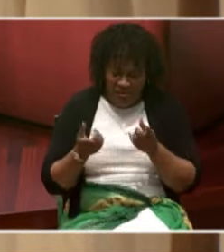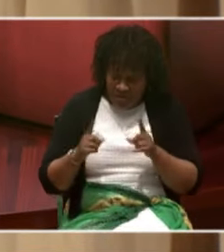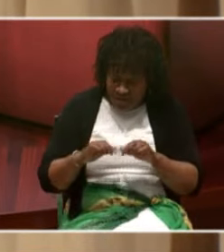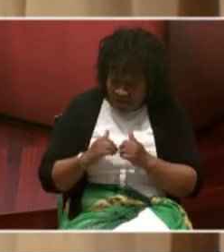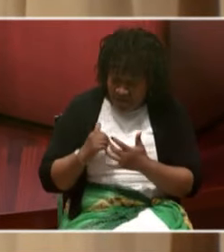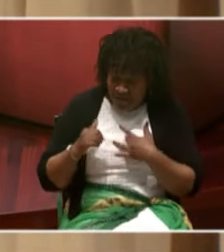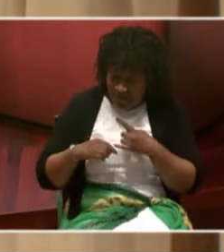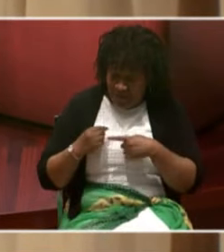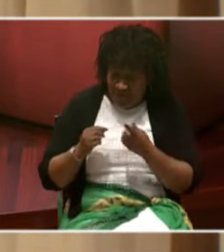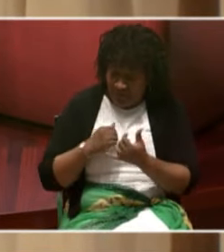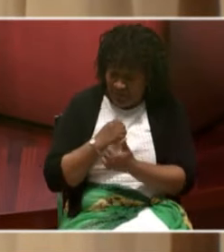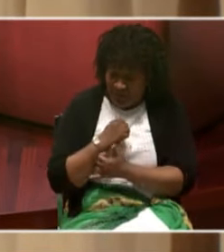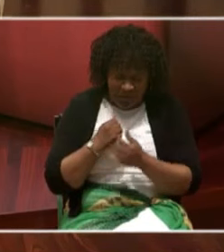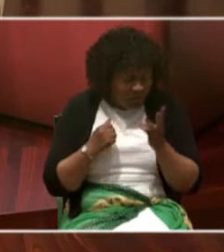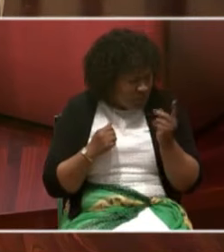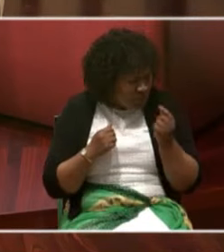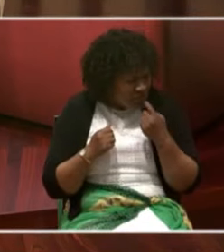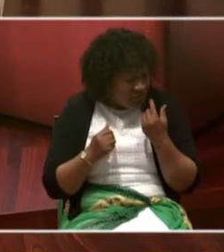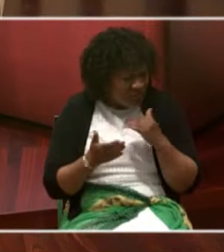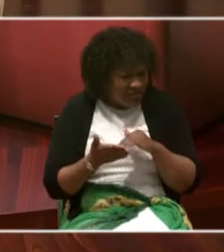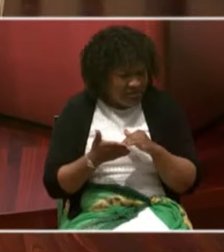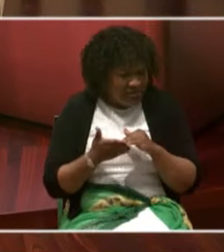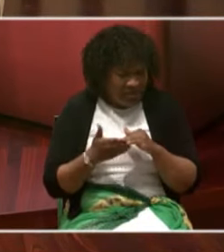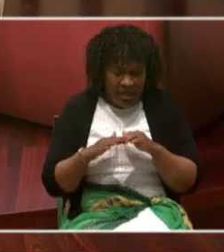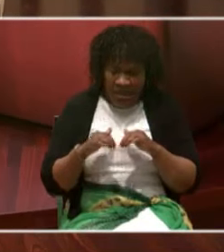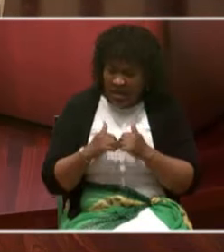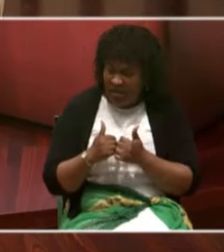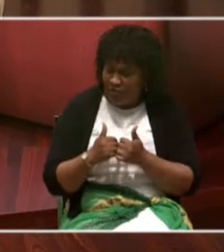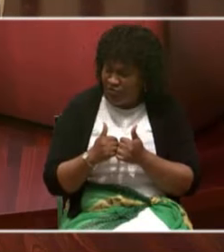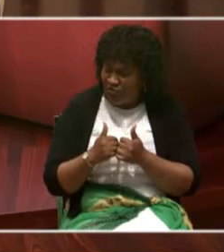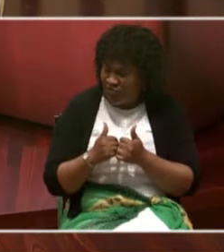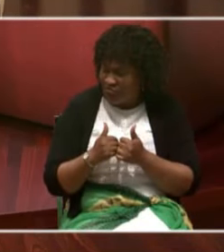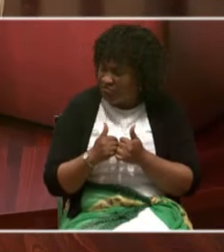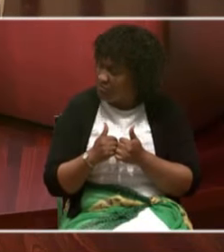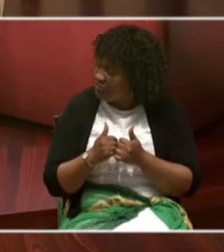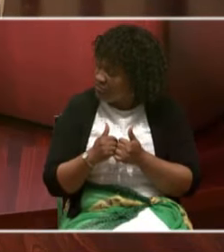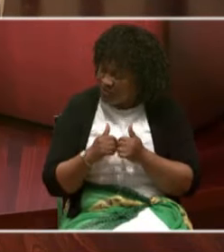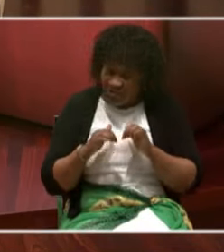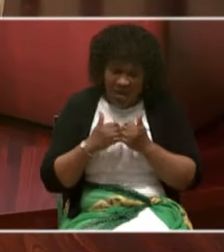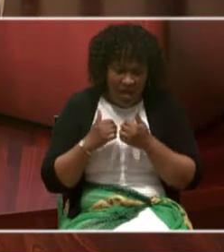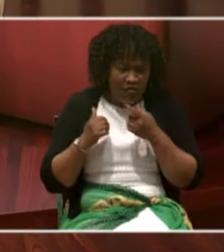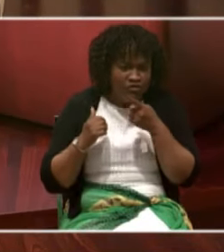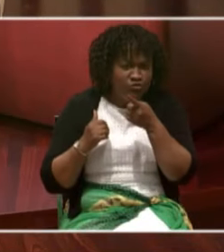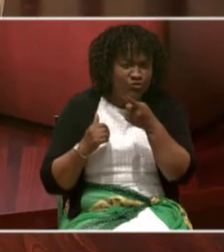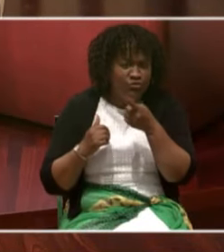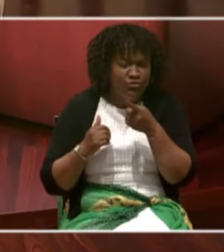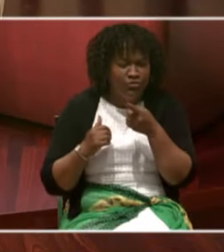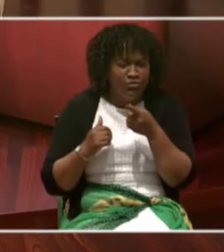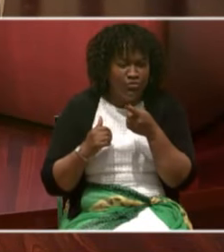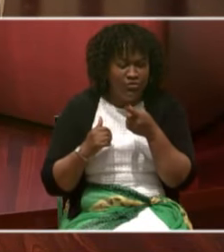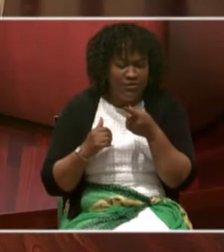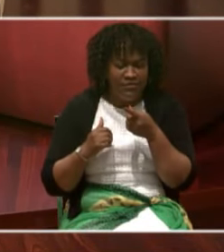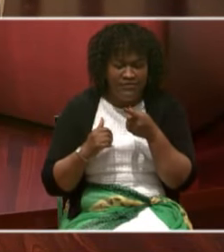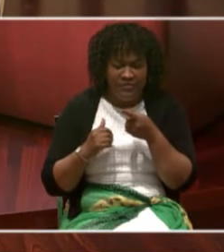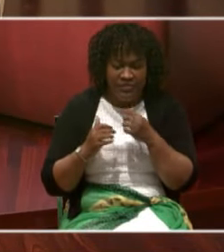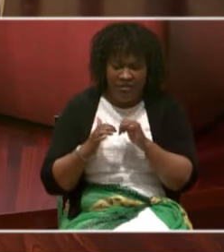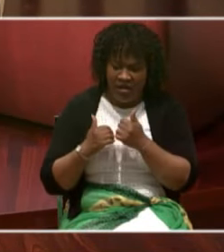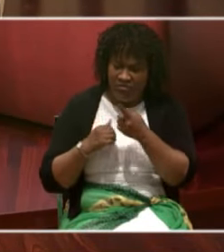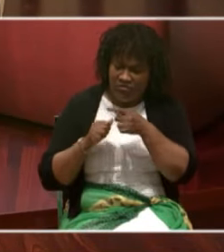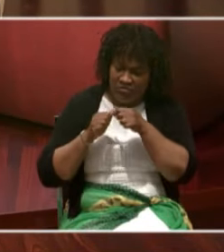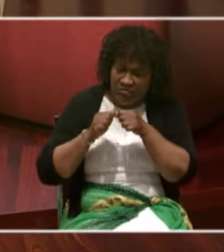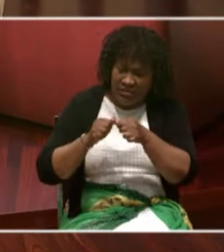get 50, 60, 70,000 people. But we went all around the country. Mr. Randolph was the chair.